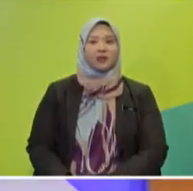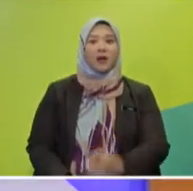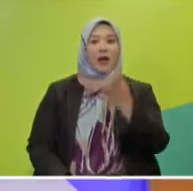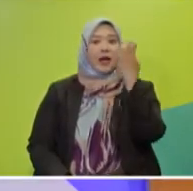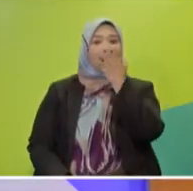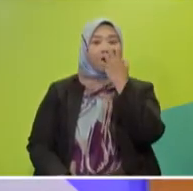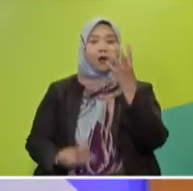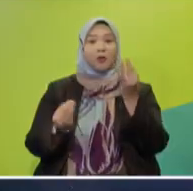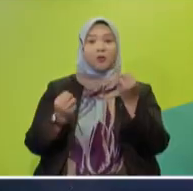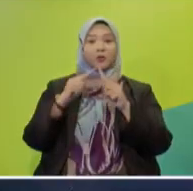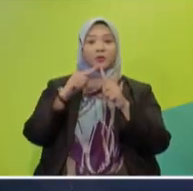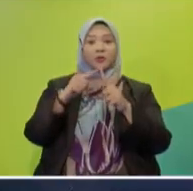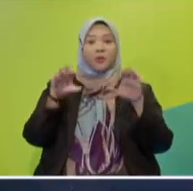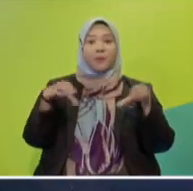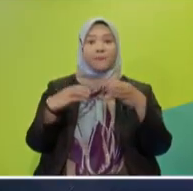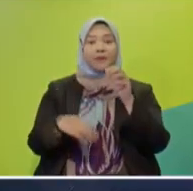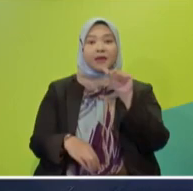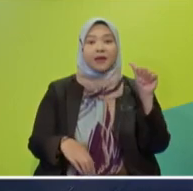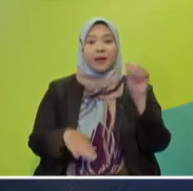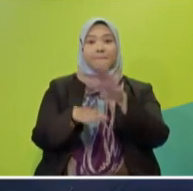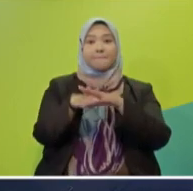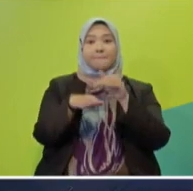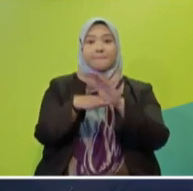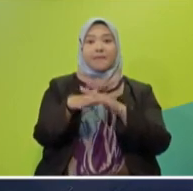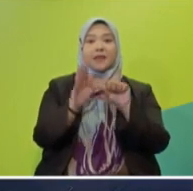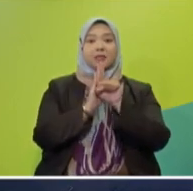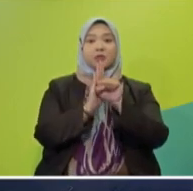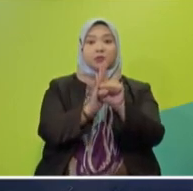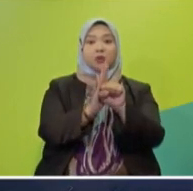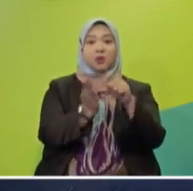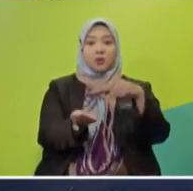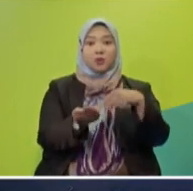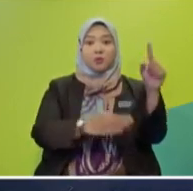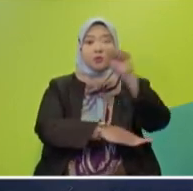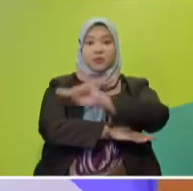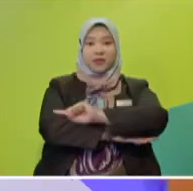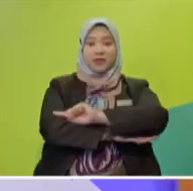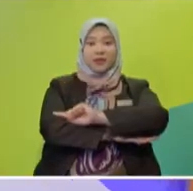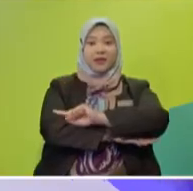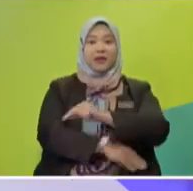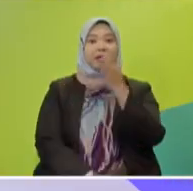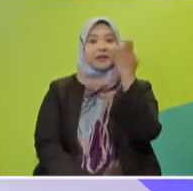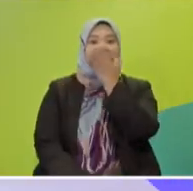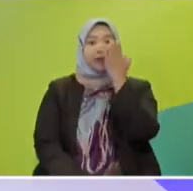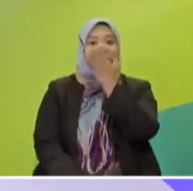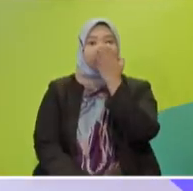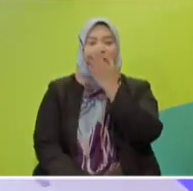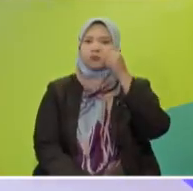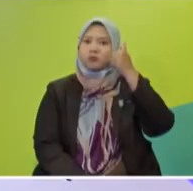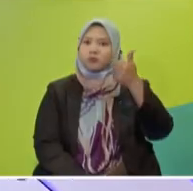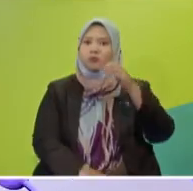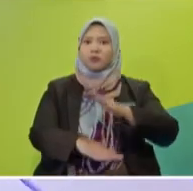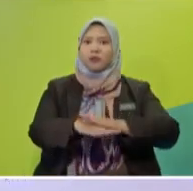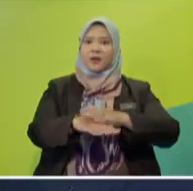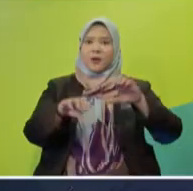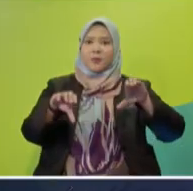today! A pet show? Wow, that sounds fun! Yeah, I'm also good in making pet balloons. Do you want one? Yes, I